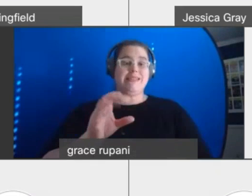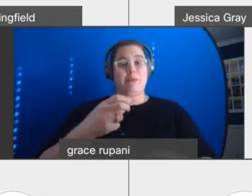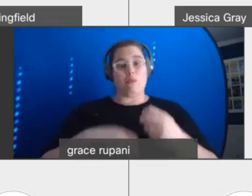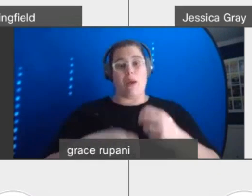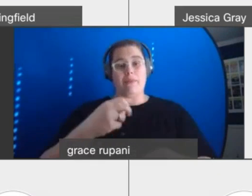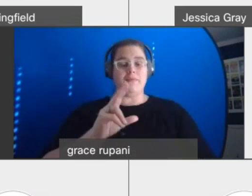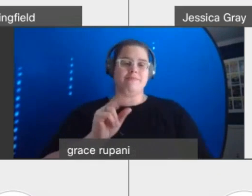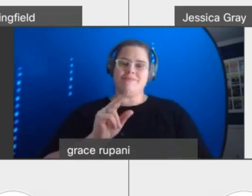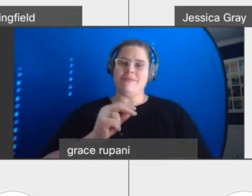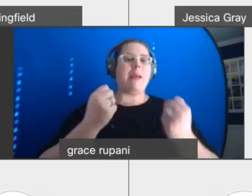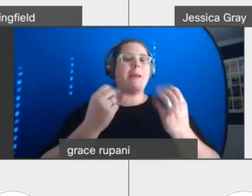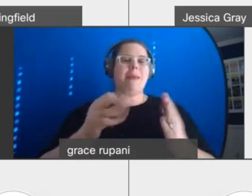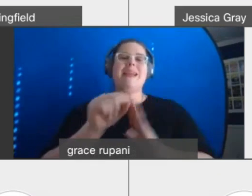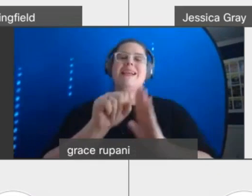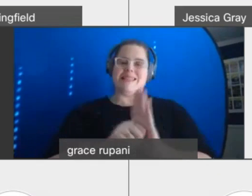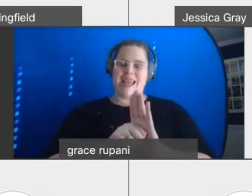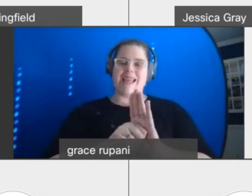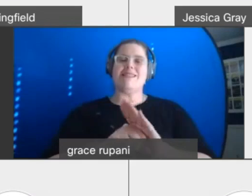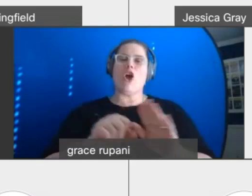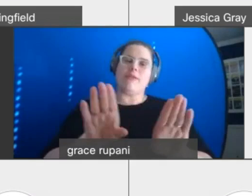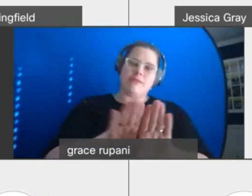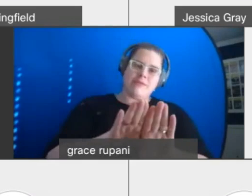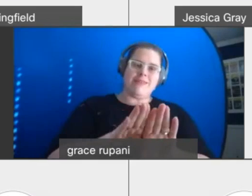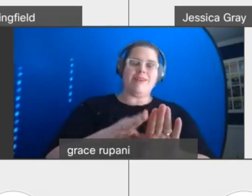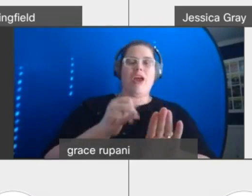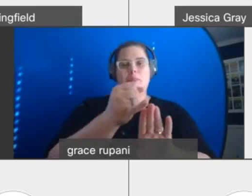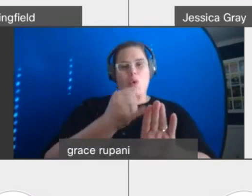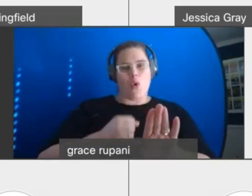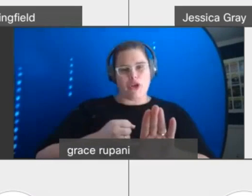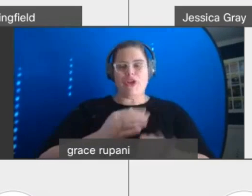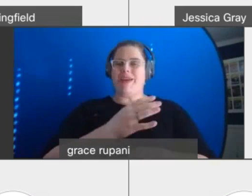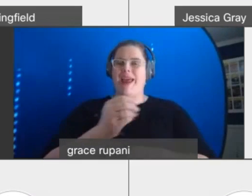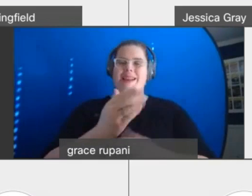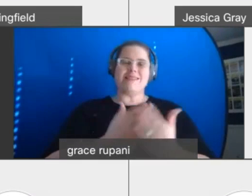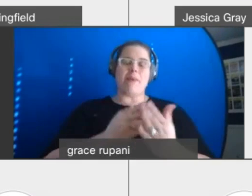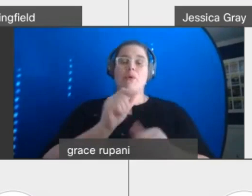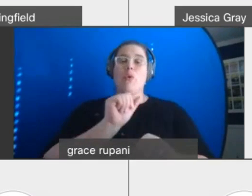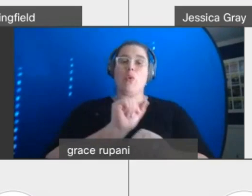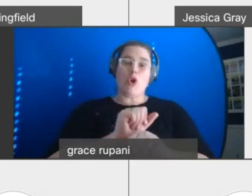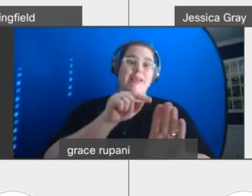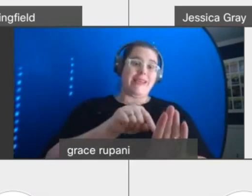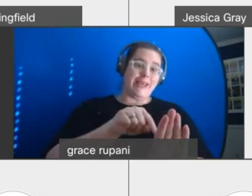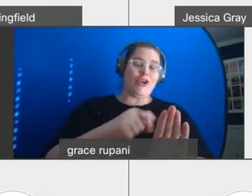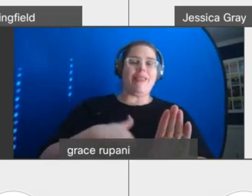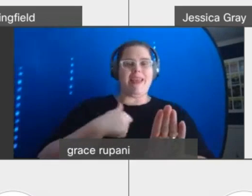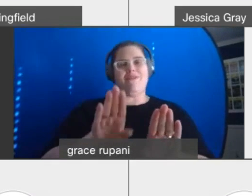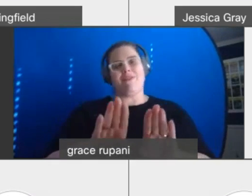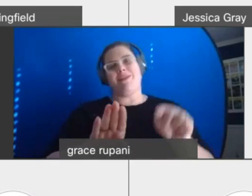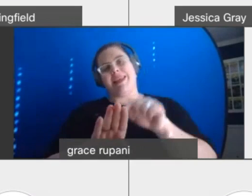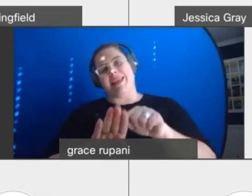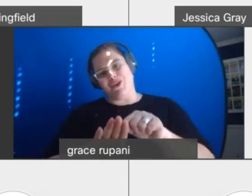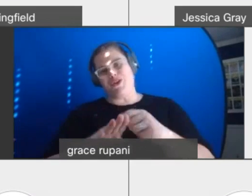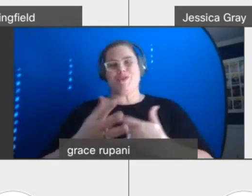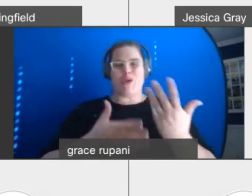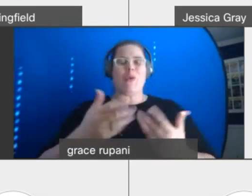people who live in one state work in another state. So there are serious discussions about how to manage that, because the district is